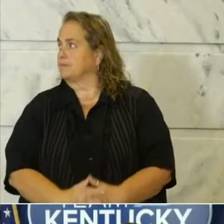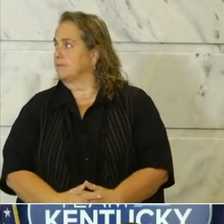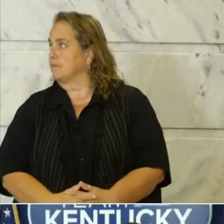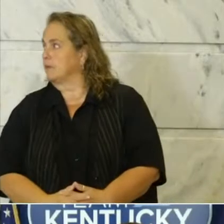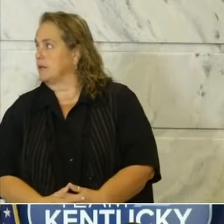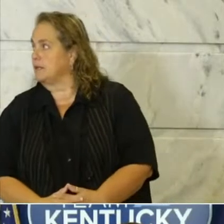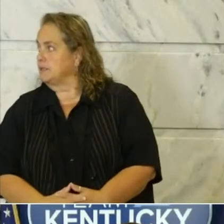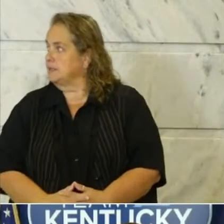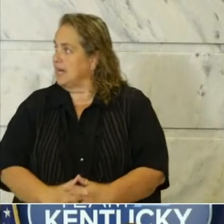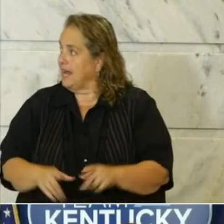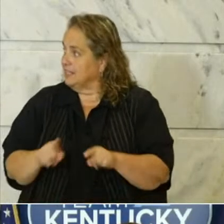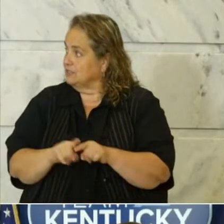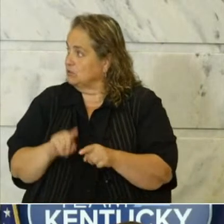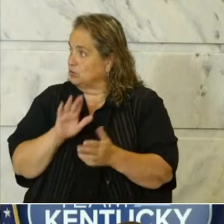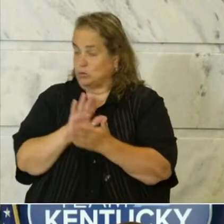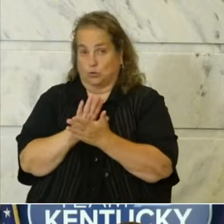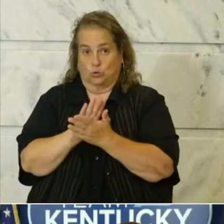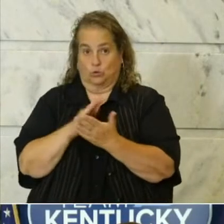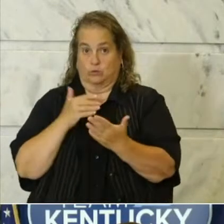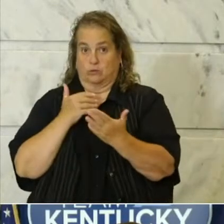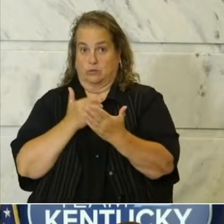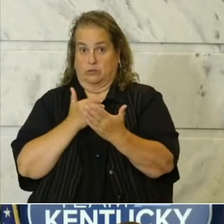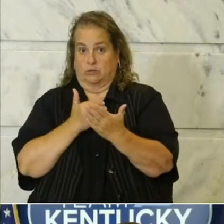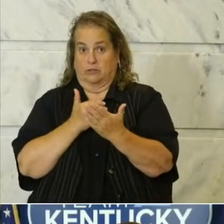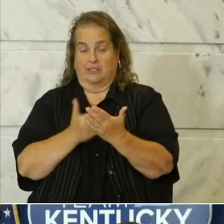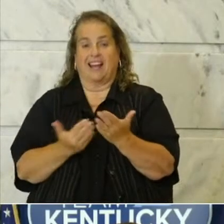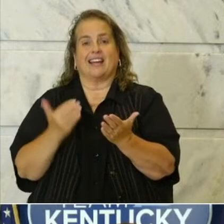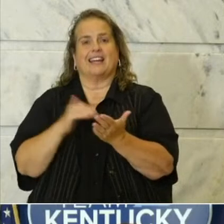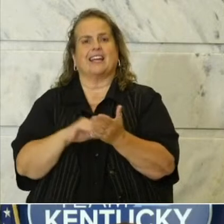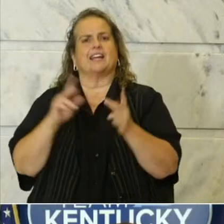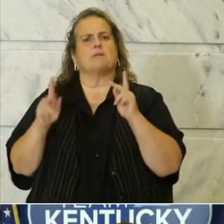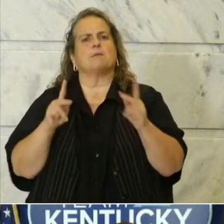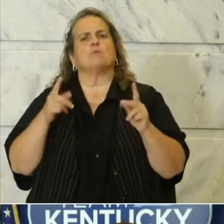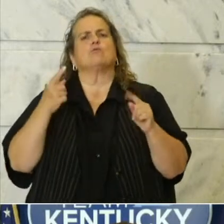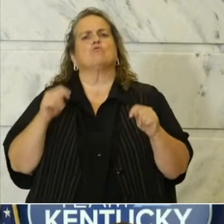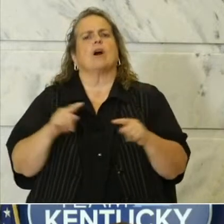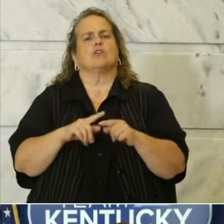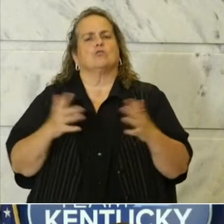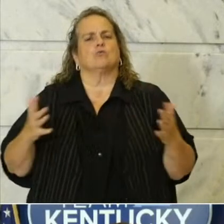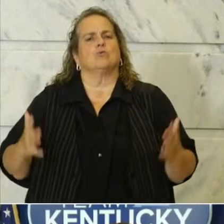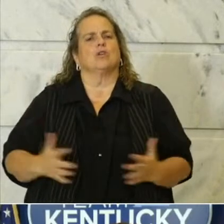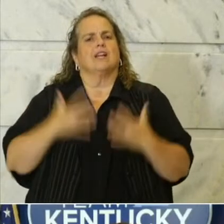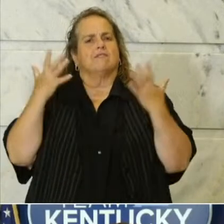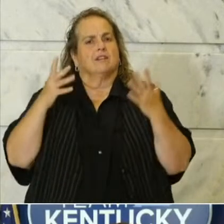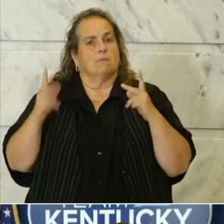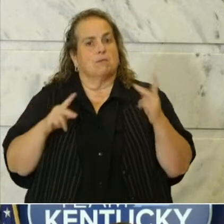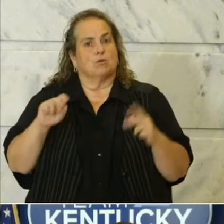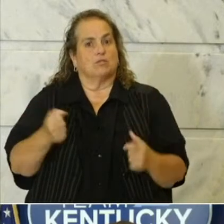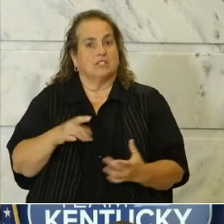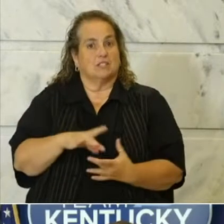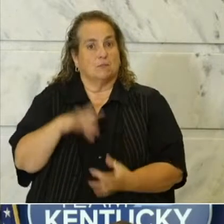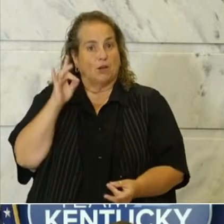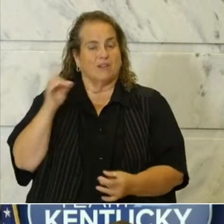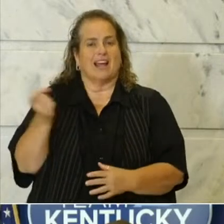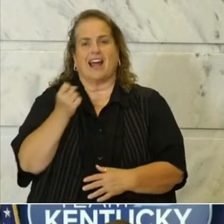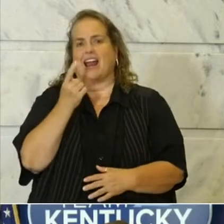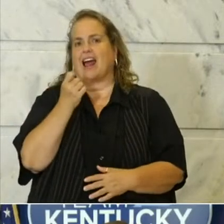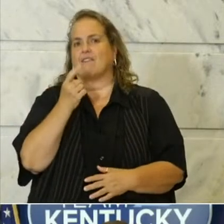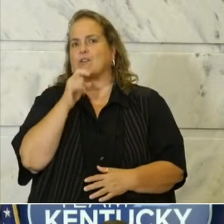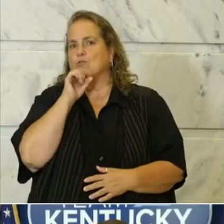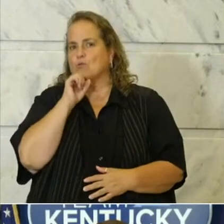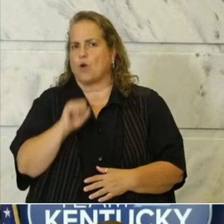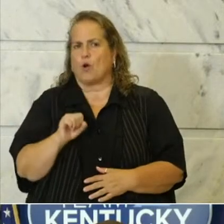As school approaches, this is again, folks trying to lift people's spirits up. This is an 11-year-old out there,